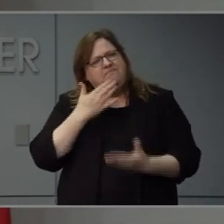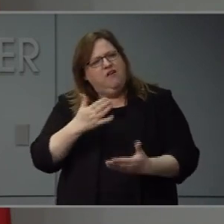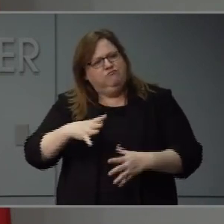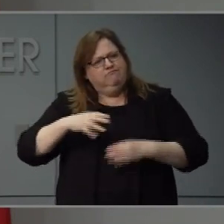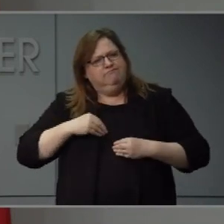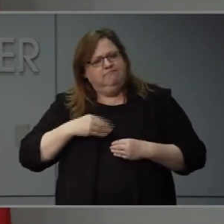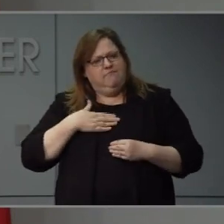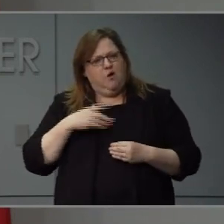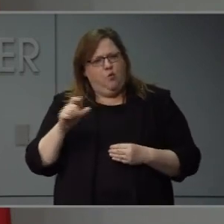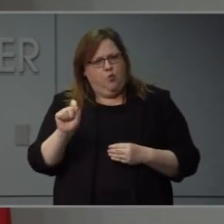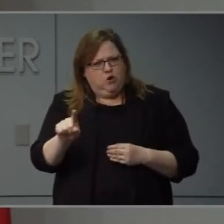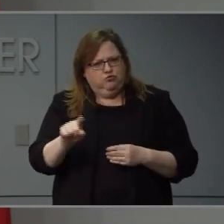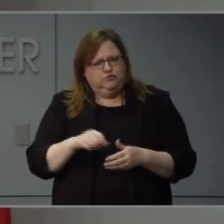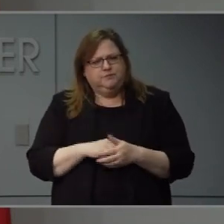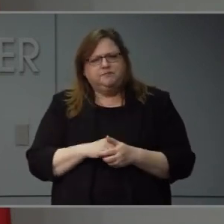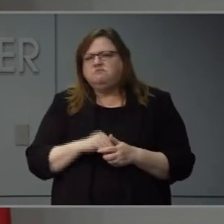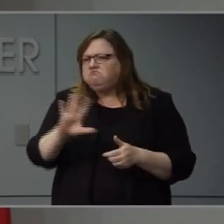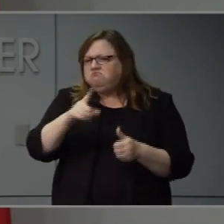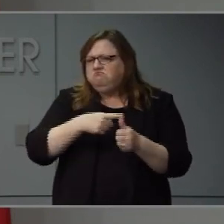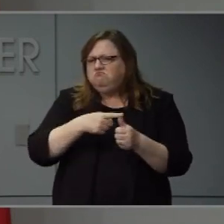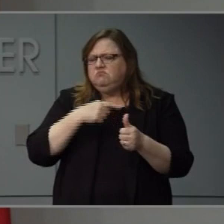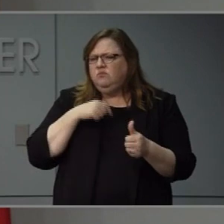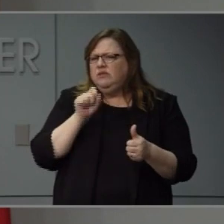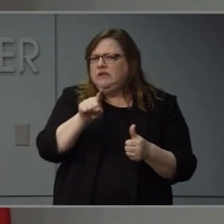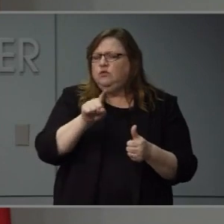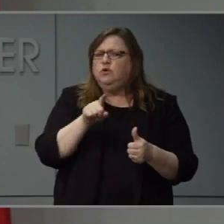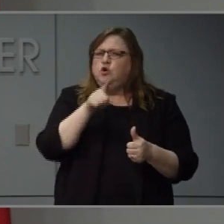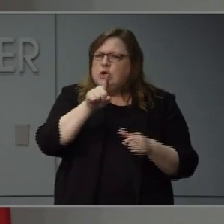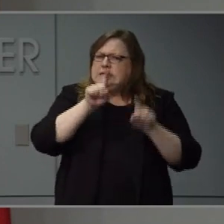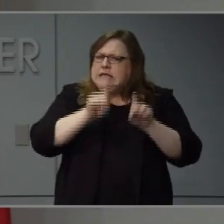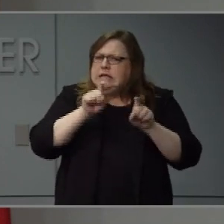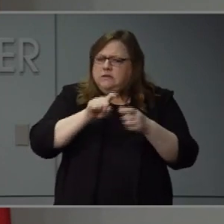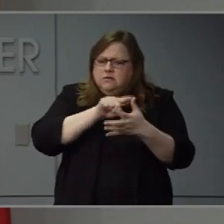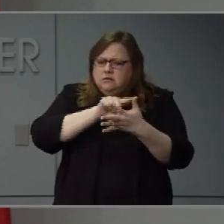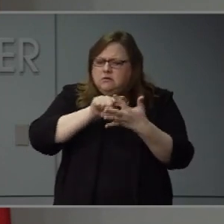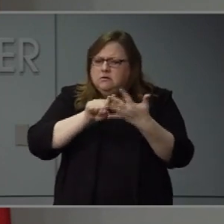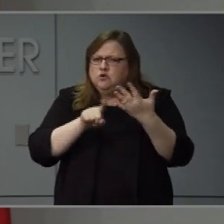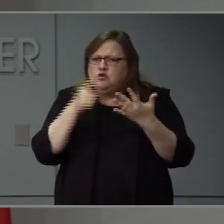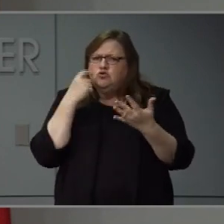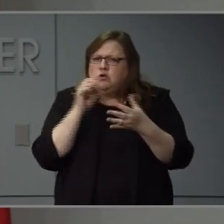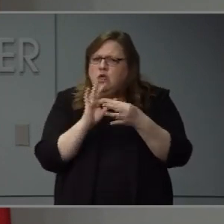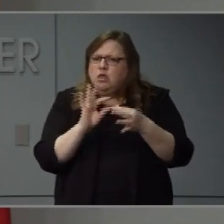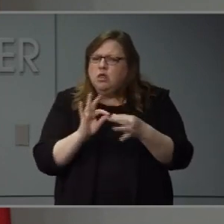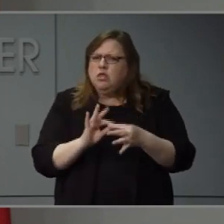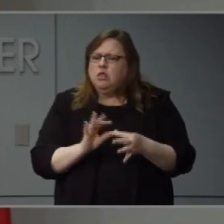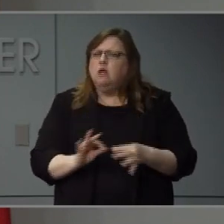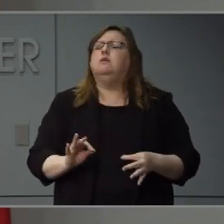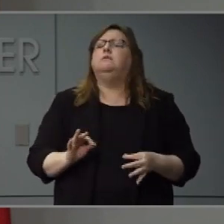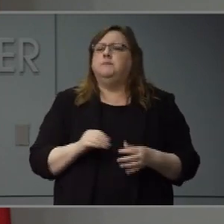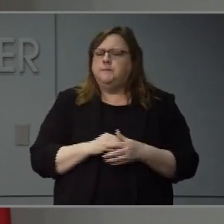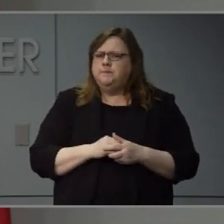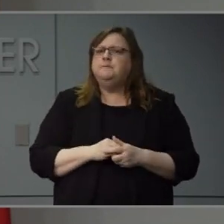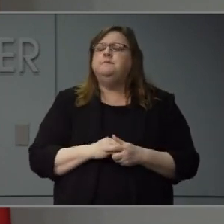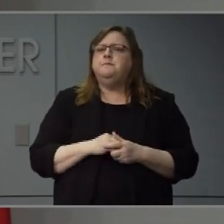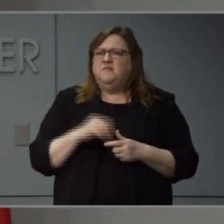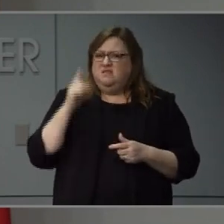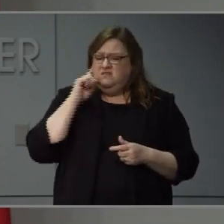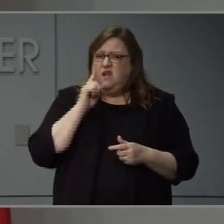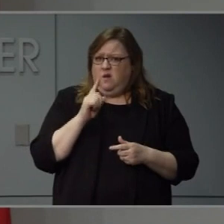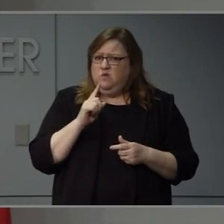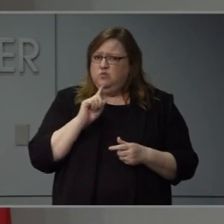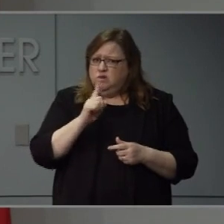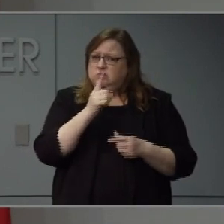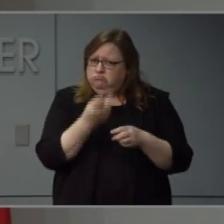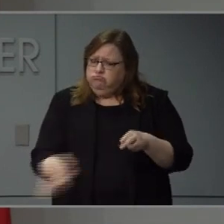wanted to ask, the testing parameters that you just laid out sound like a pretty significant expansion